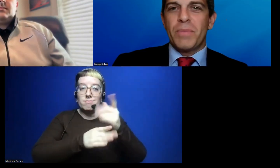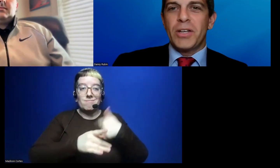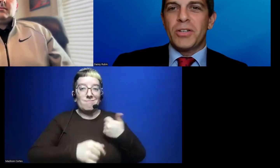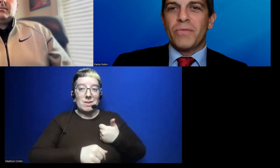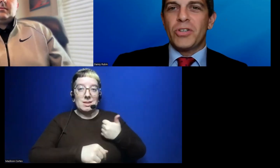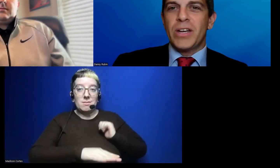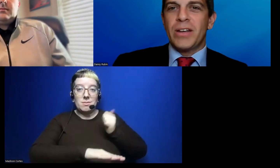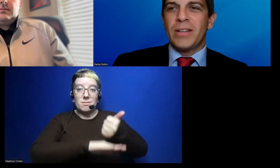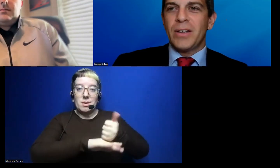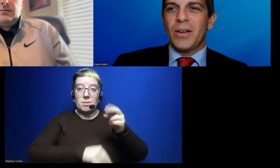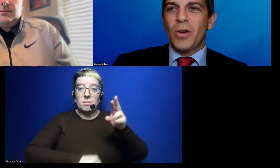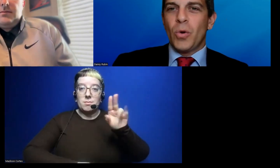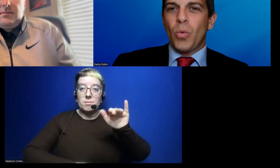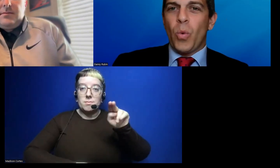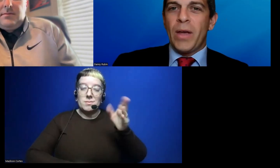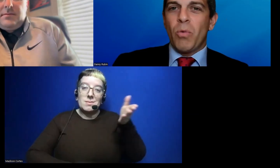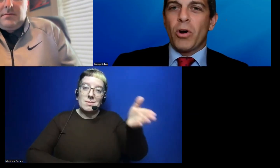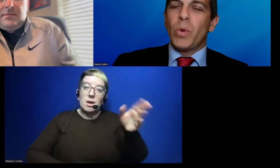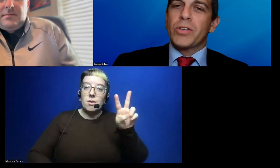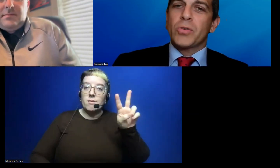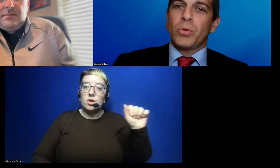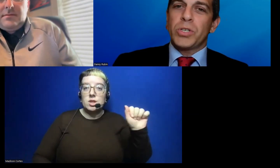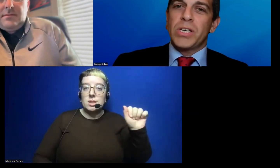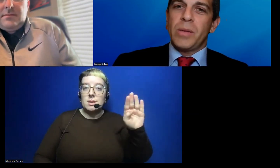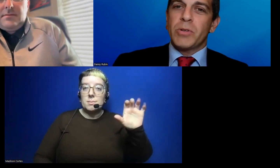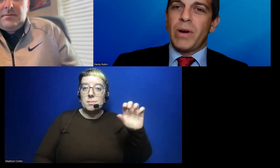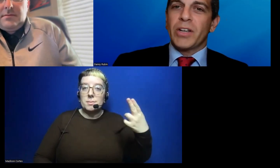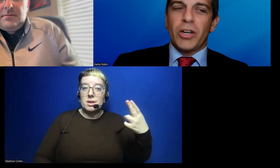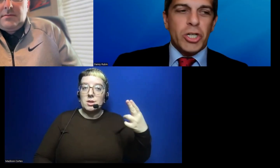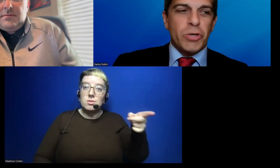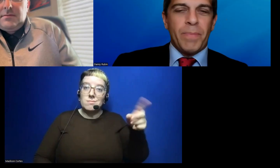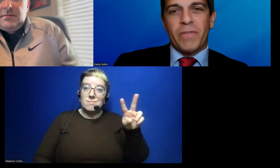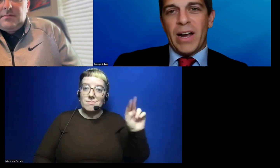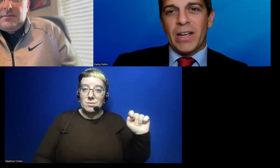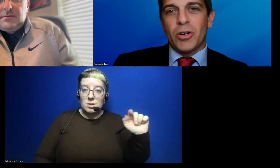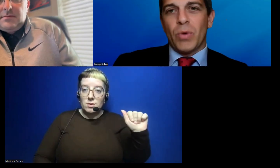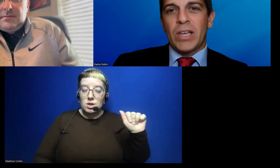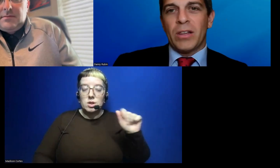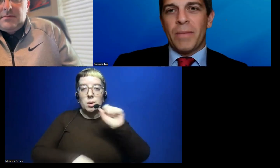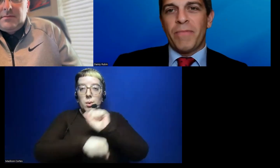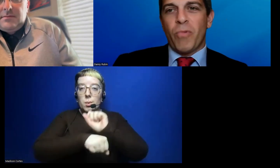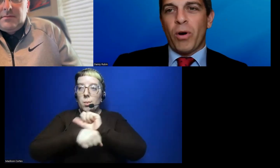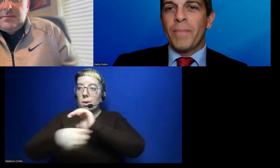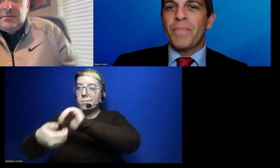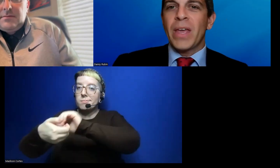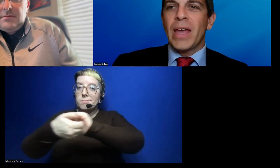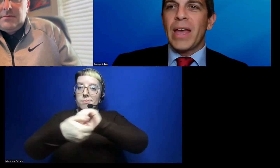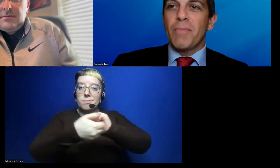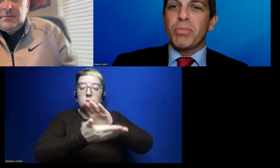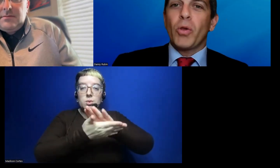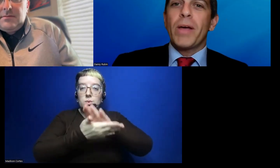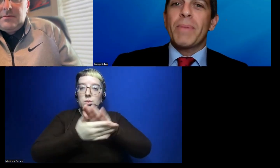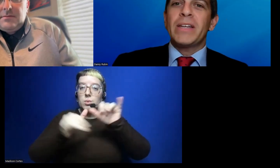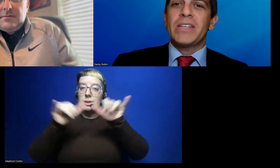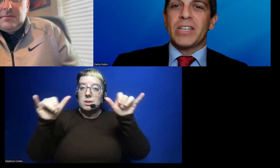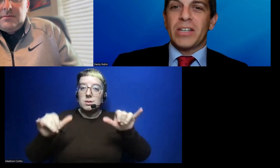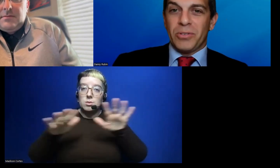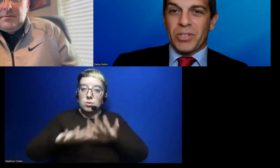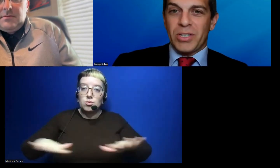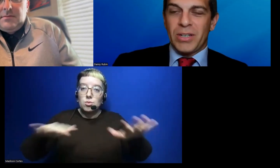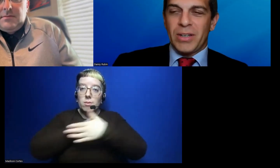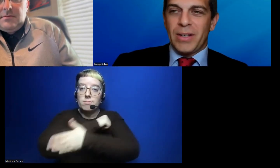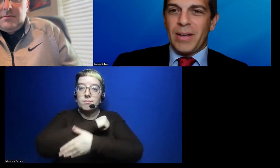based in Virginia Beach, Virginia. We work with school systems around the country, providing curriculum for